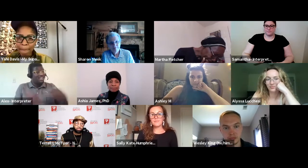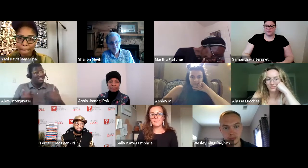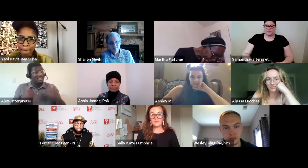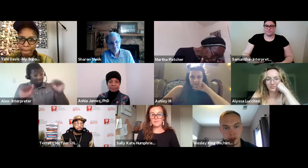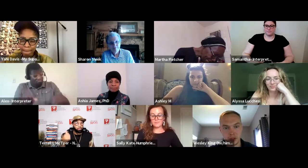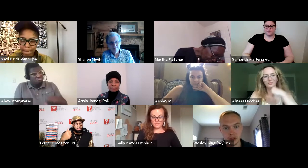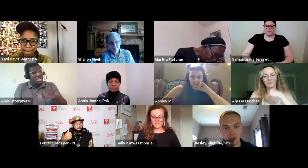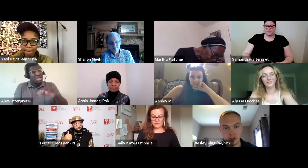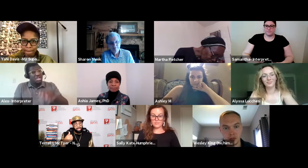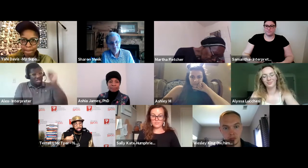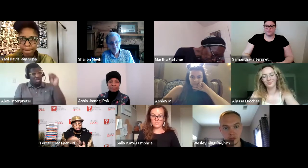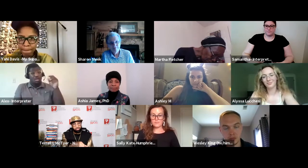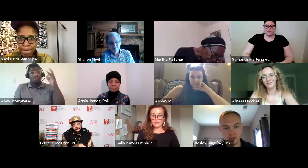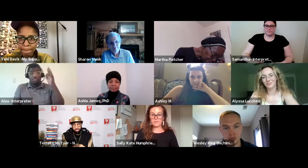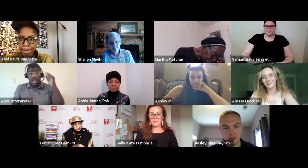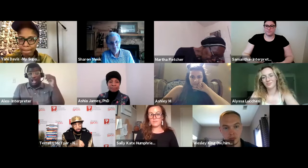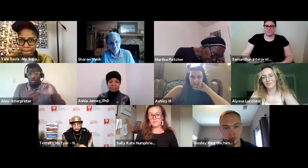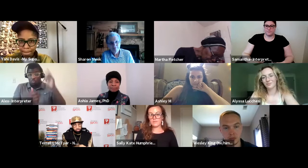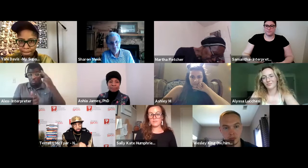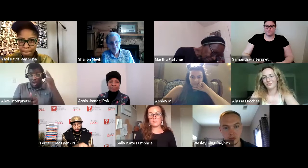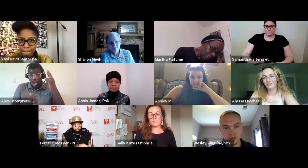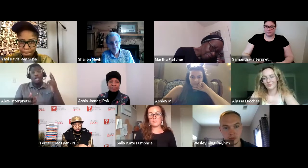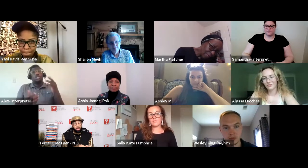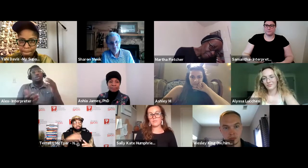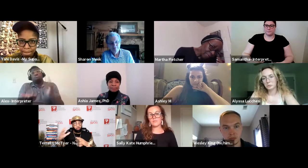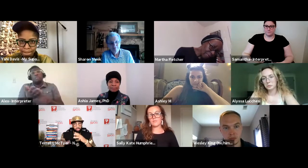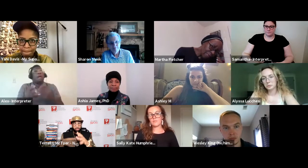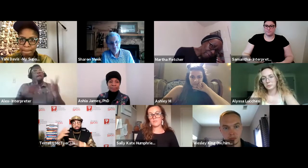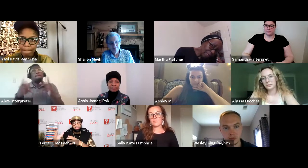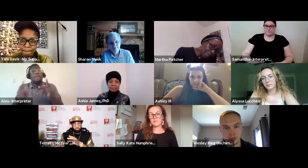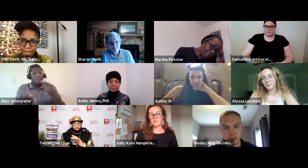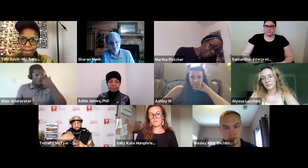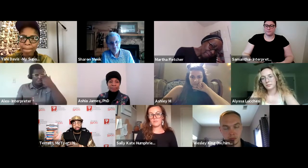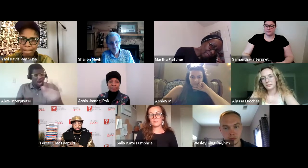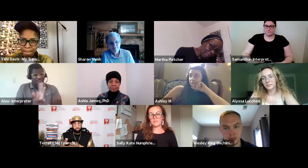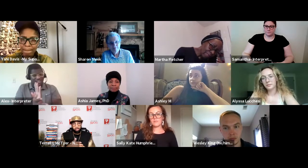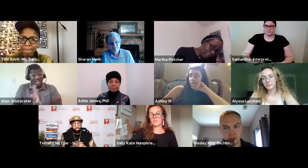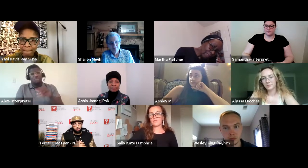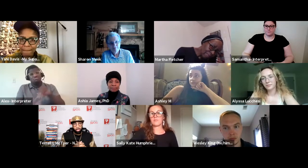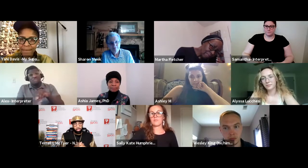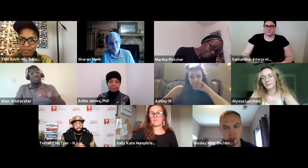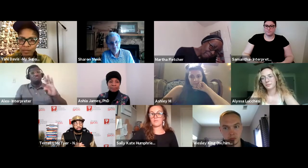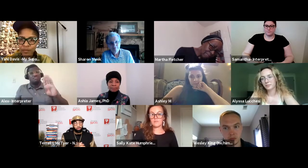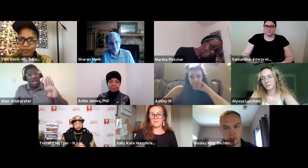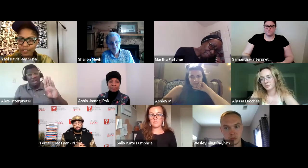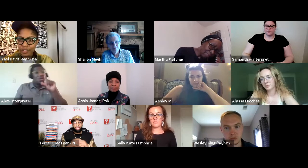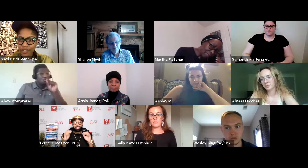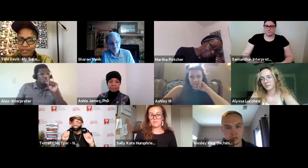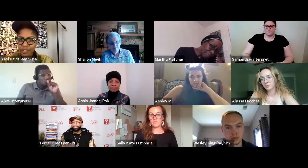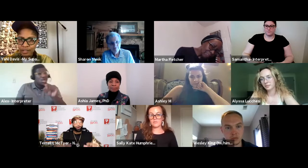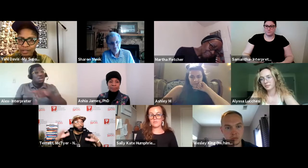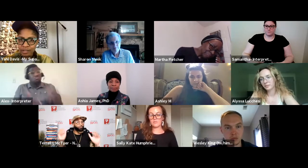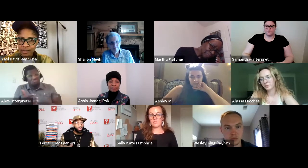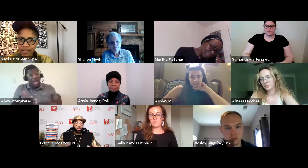times on social media, people are looking at that on silent or on mute or whatever. So being able to do things to integrate it in a way to where they